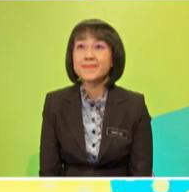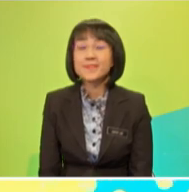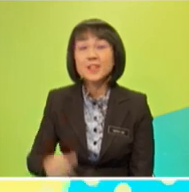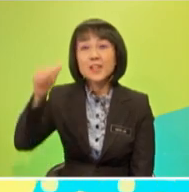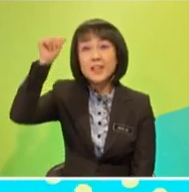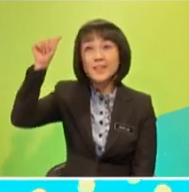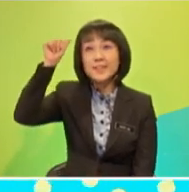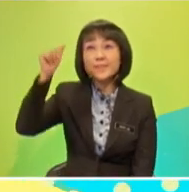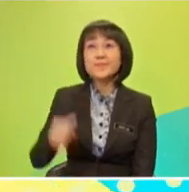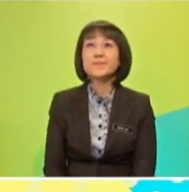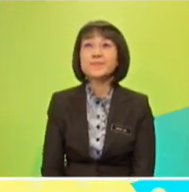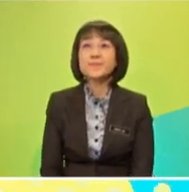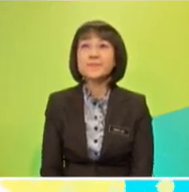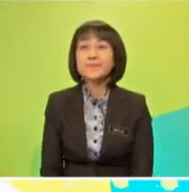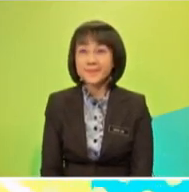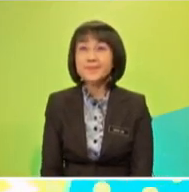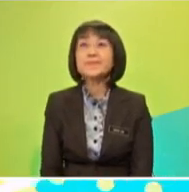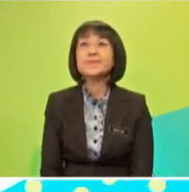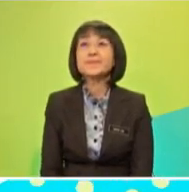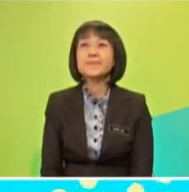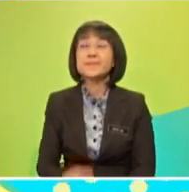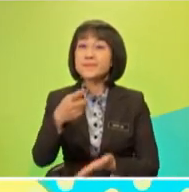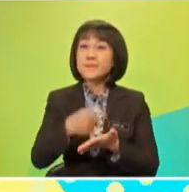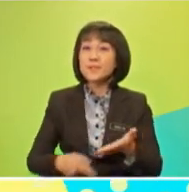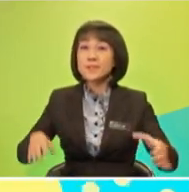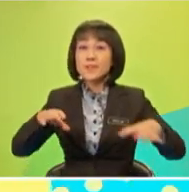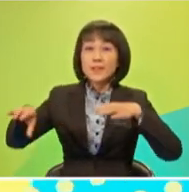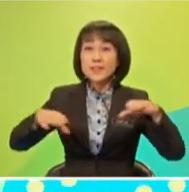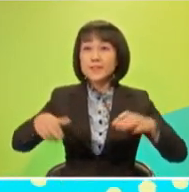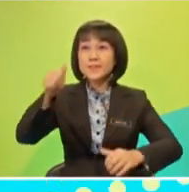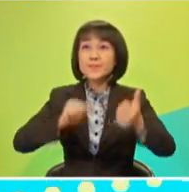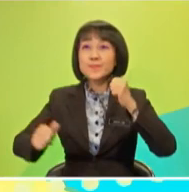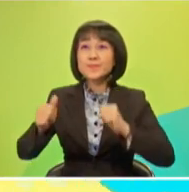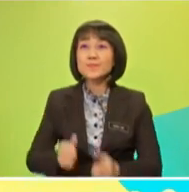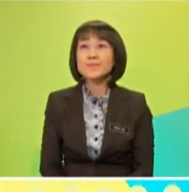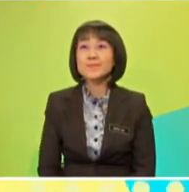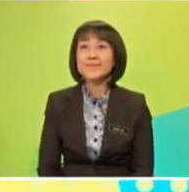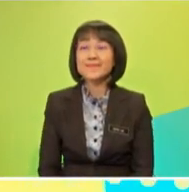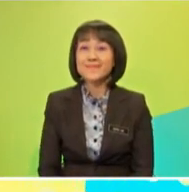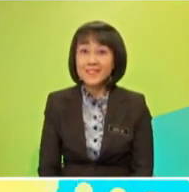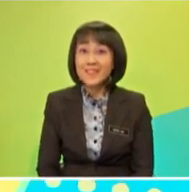Aaron? So yes, I'm there. What is Aaron's action? Okay, let's see.